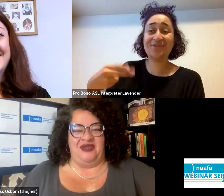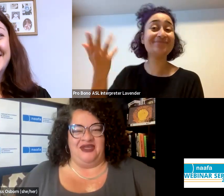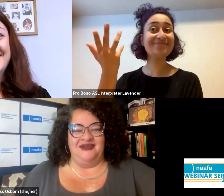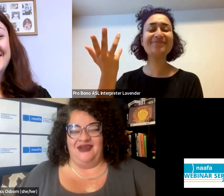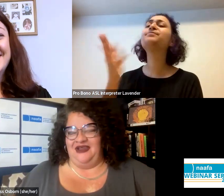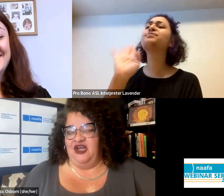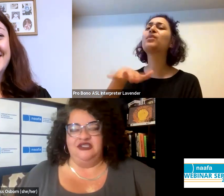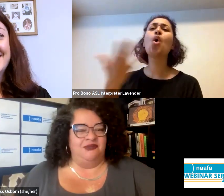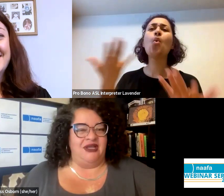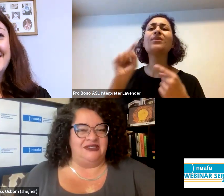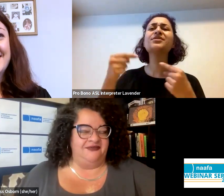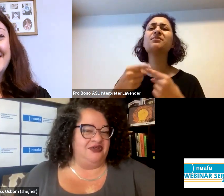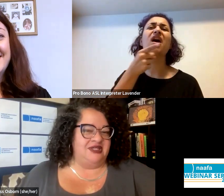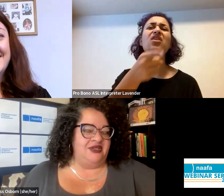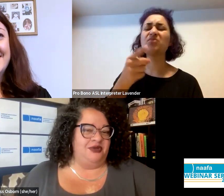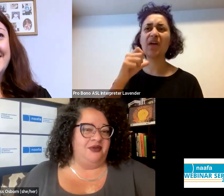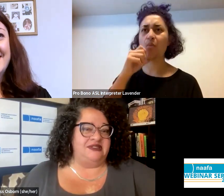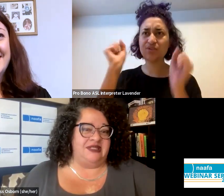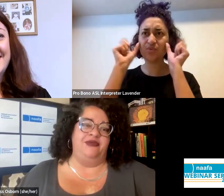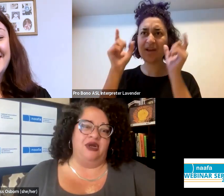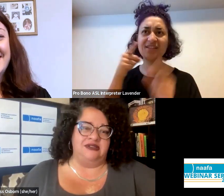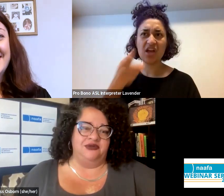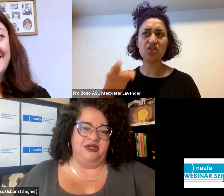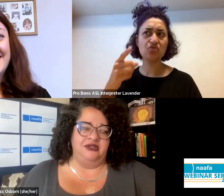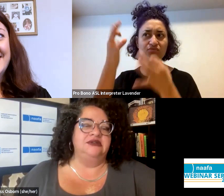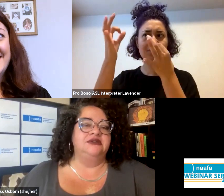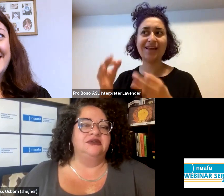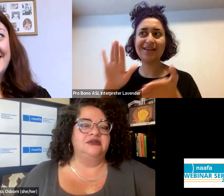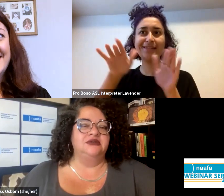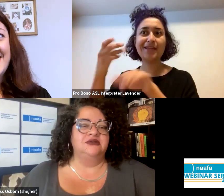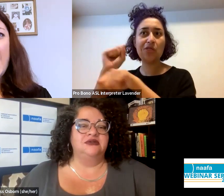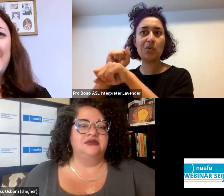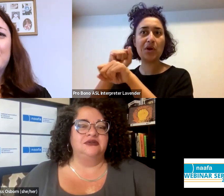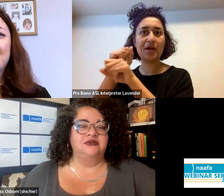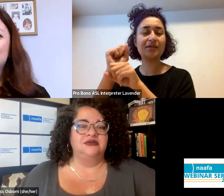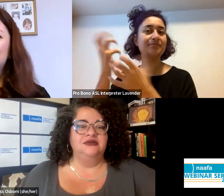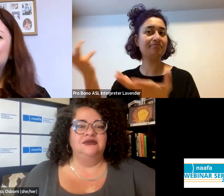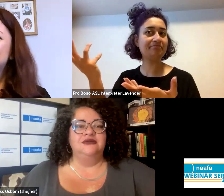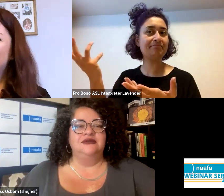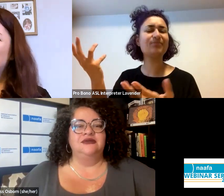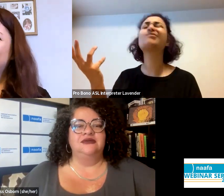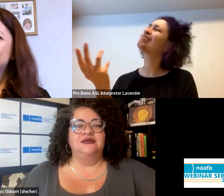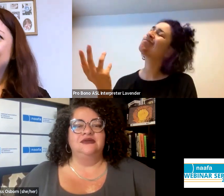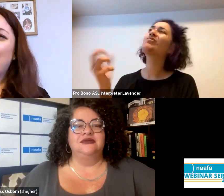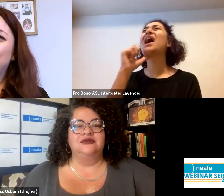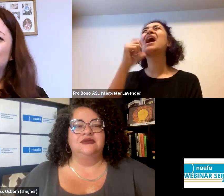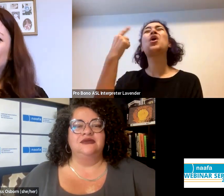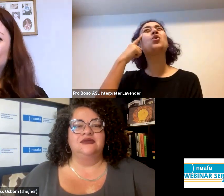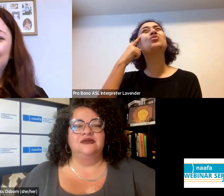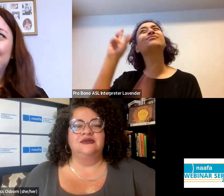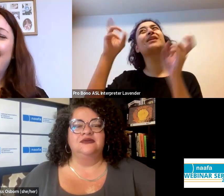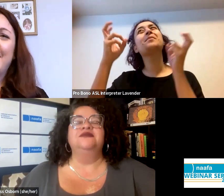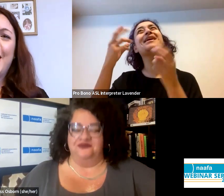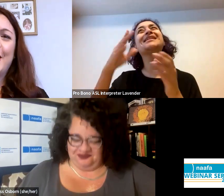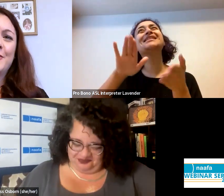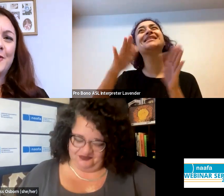you that made it unsurprising to folks that you would go into death work as a career? I don't think so much it's death work. It's the helping